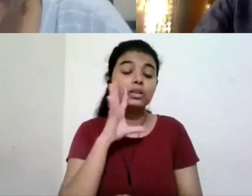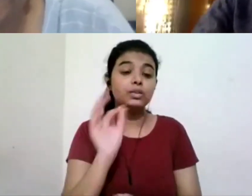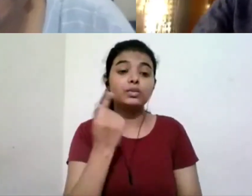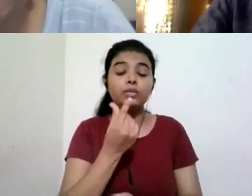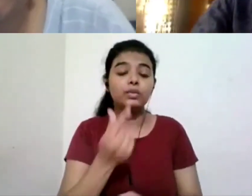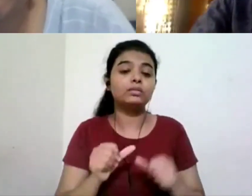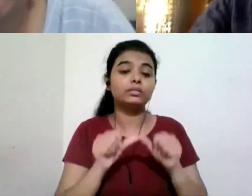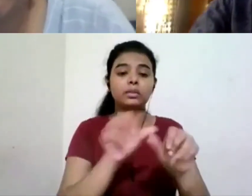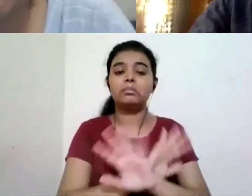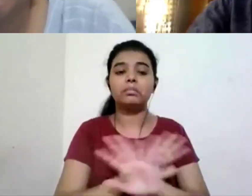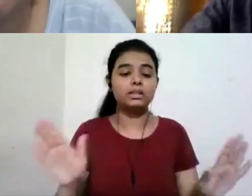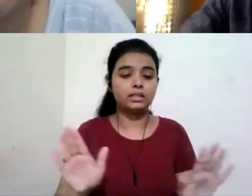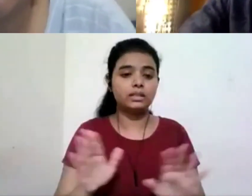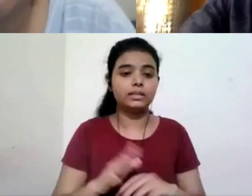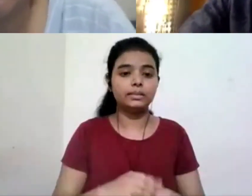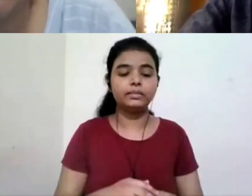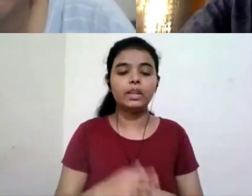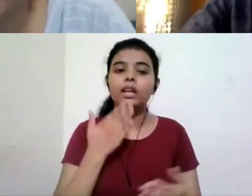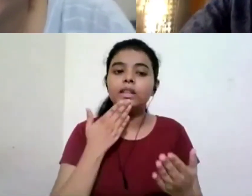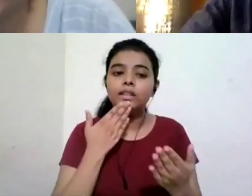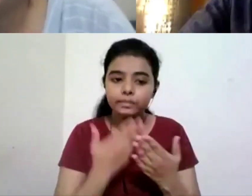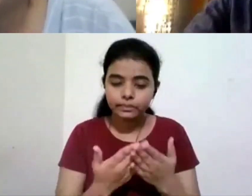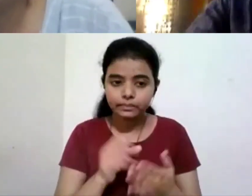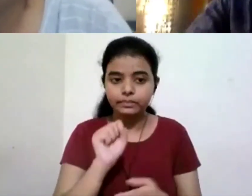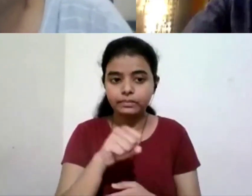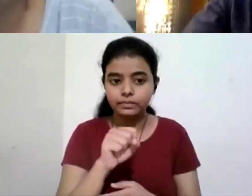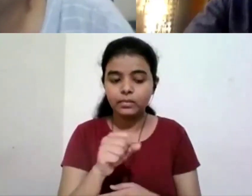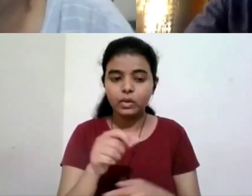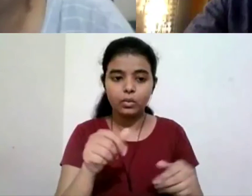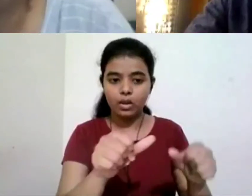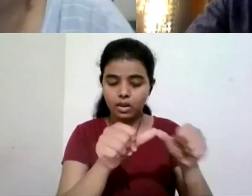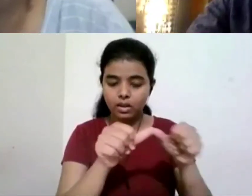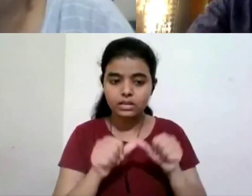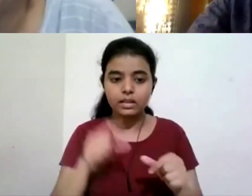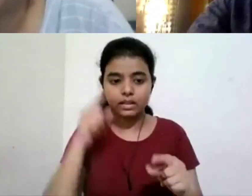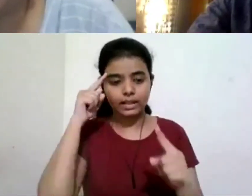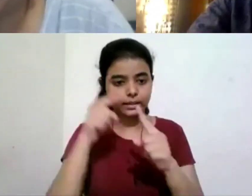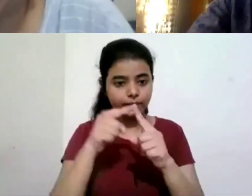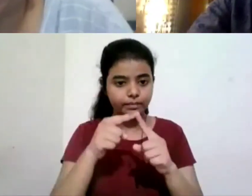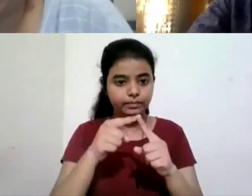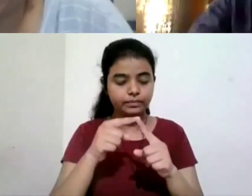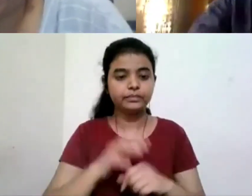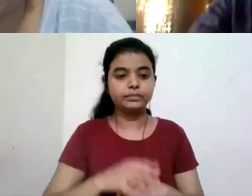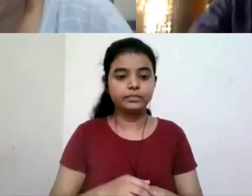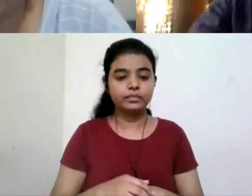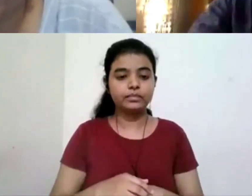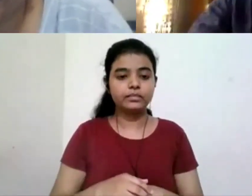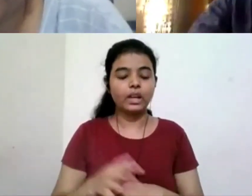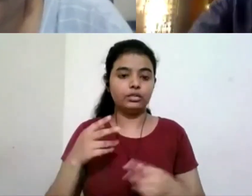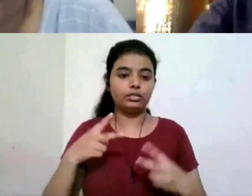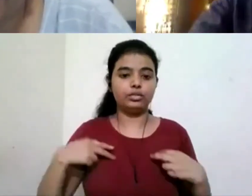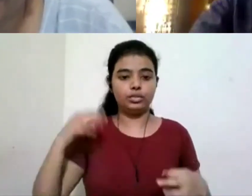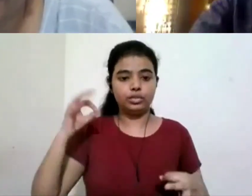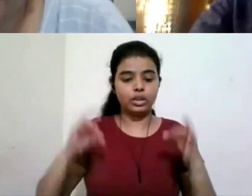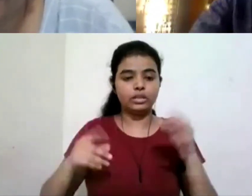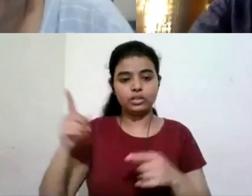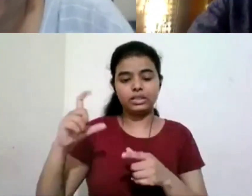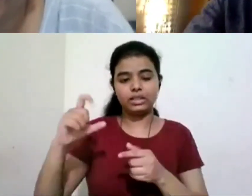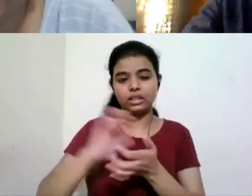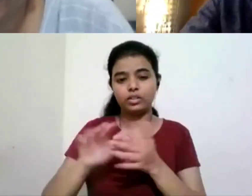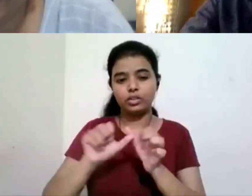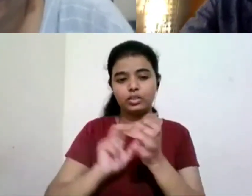Yeah, thank you, Professor Dhanda. And I do agree with your comment on Justice Chandra's too, which I feel that